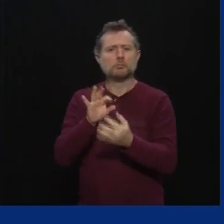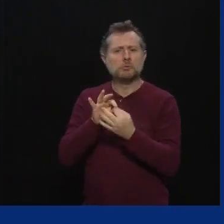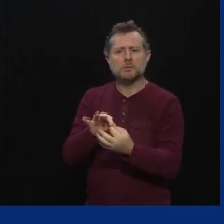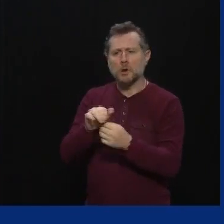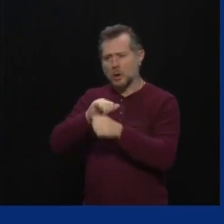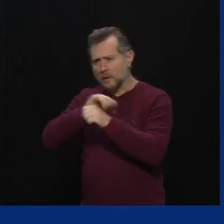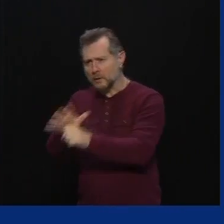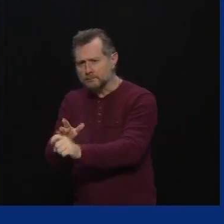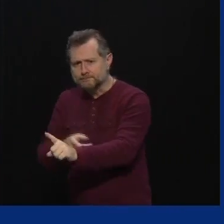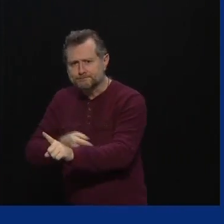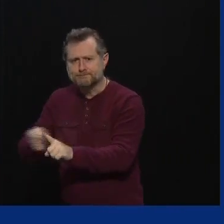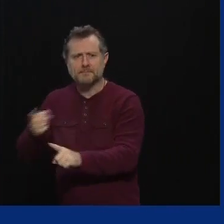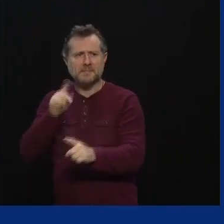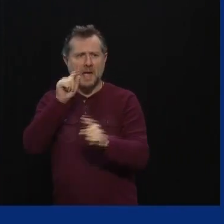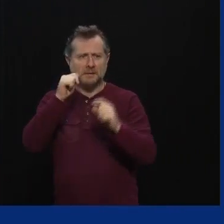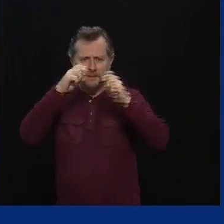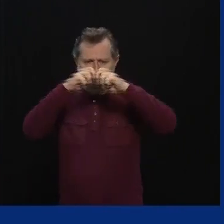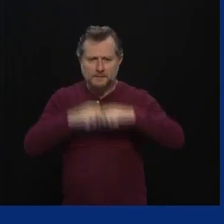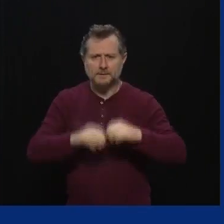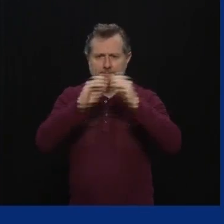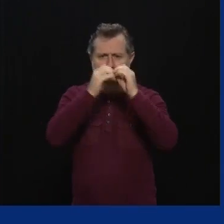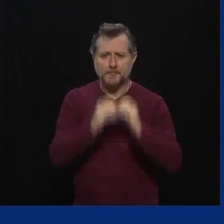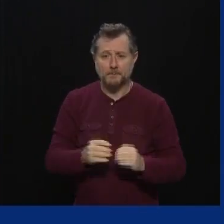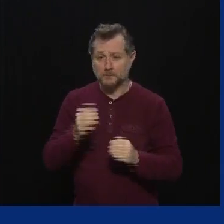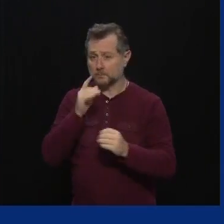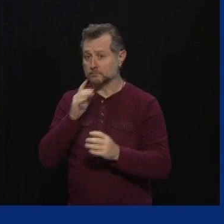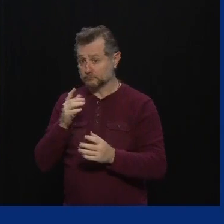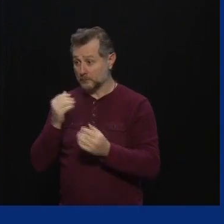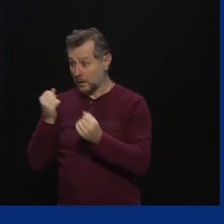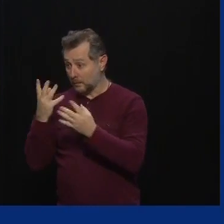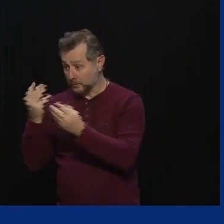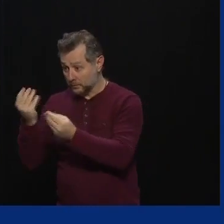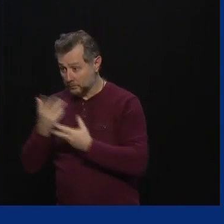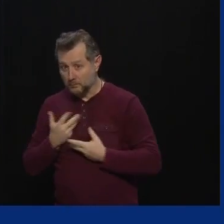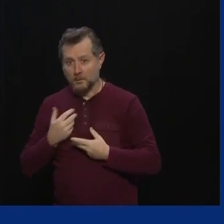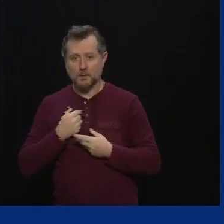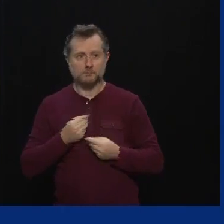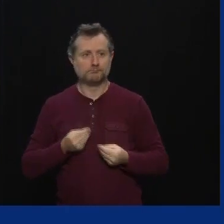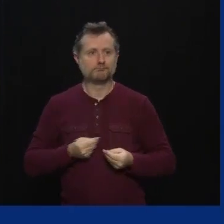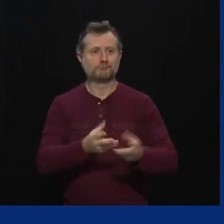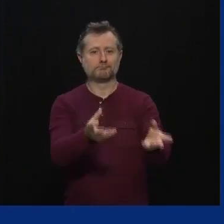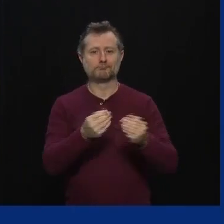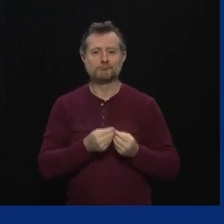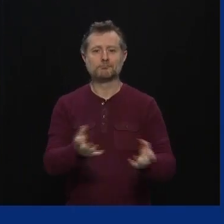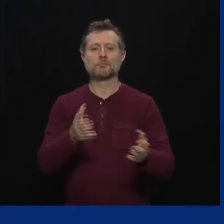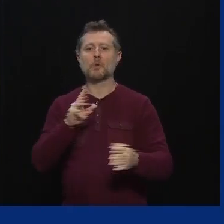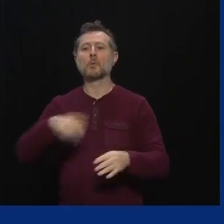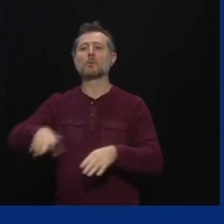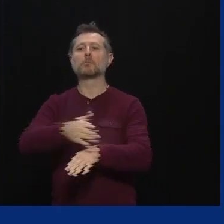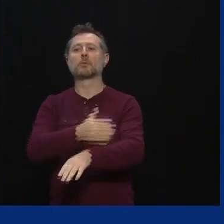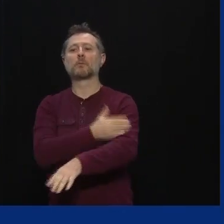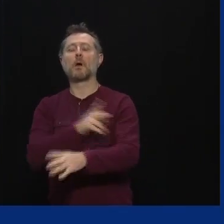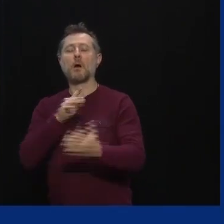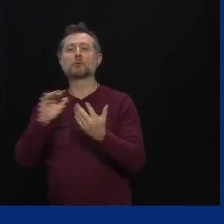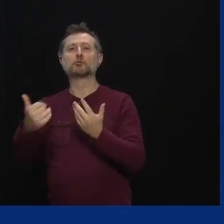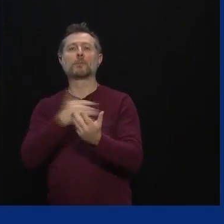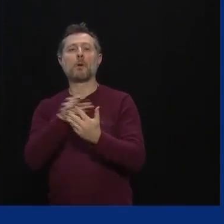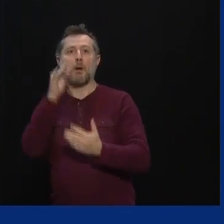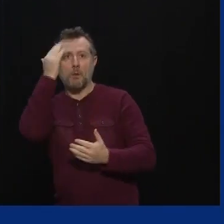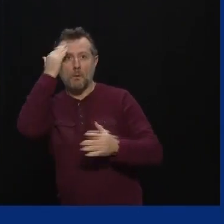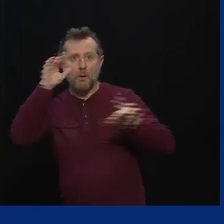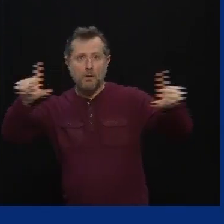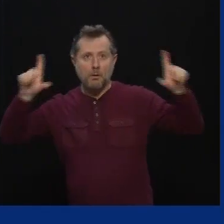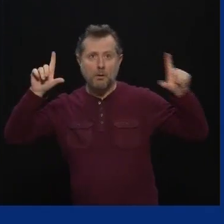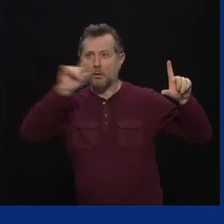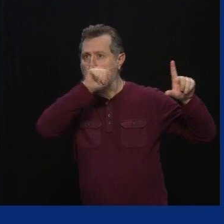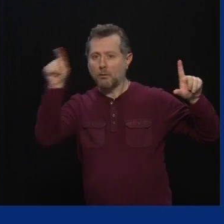have. So you're getting it as soon as we have a clear picture. It's all about improving transparency. We still have some disparity in the